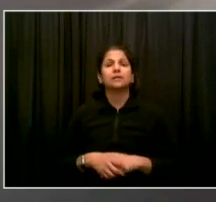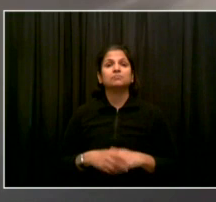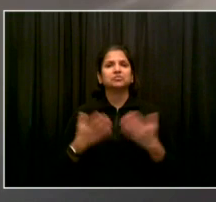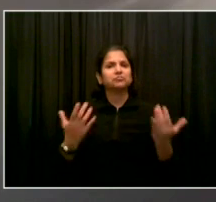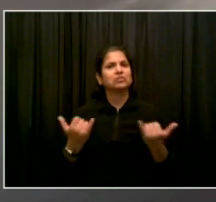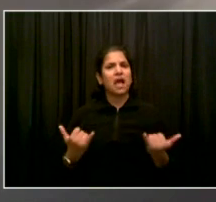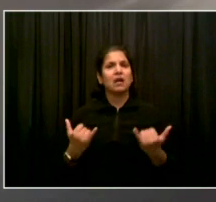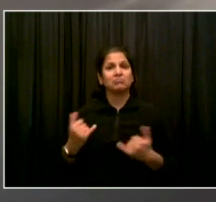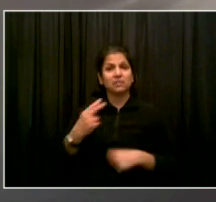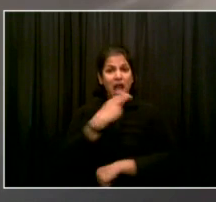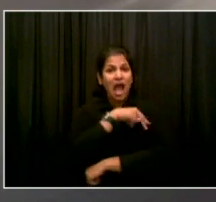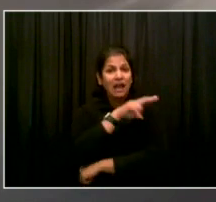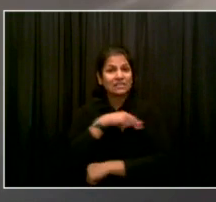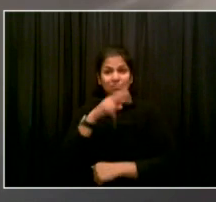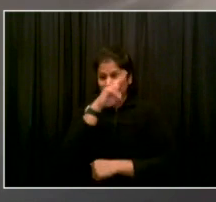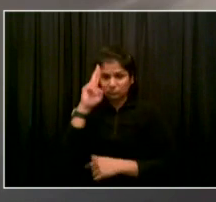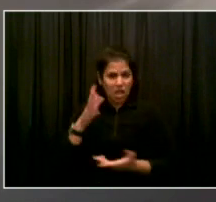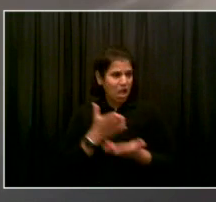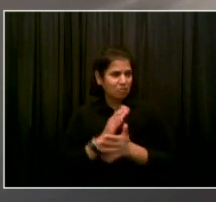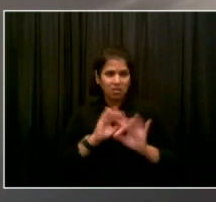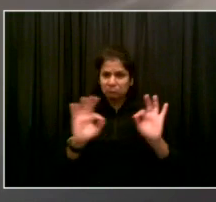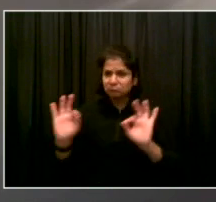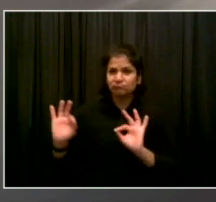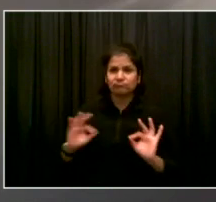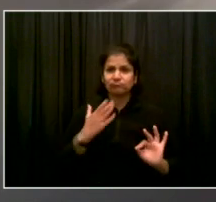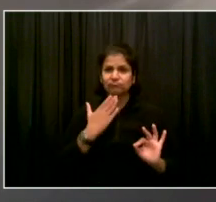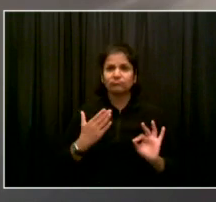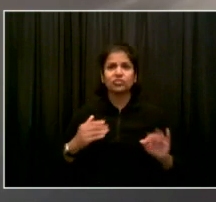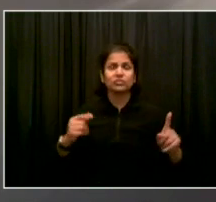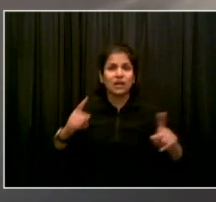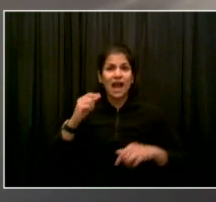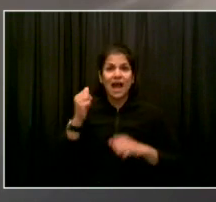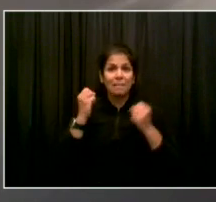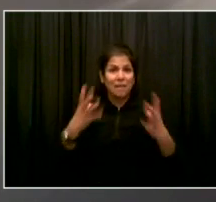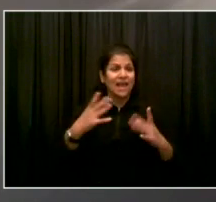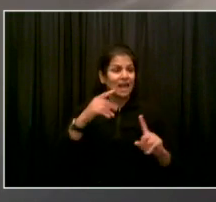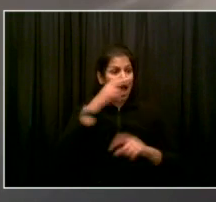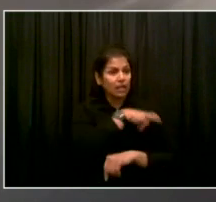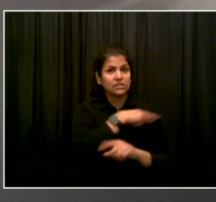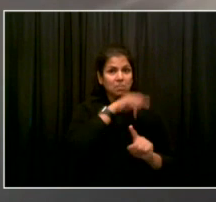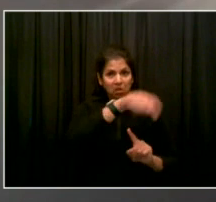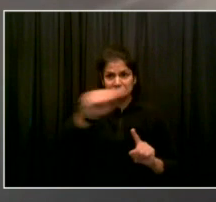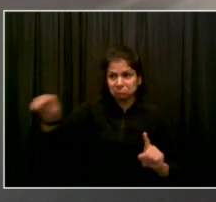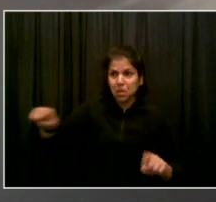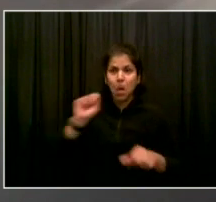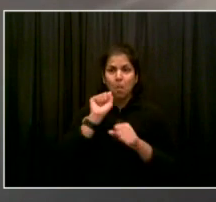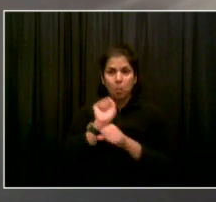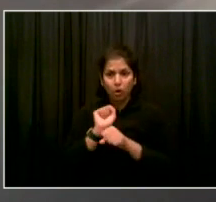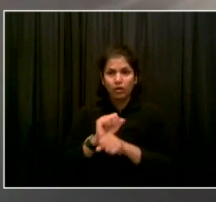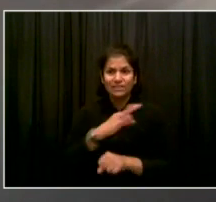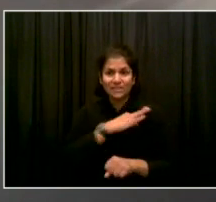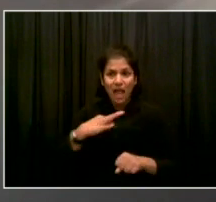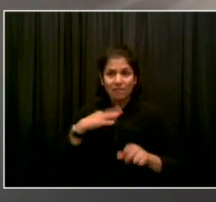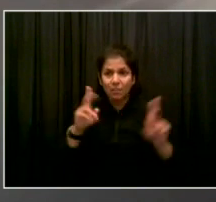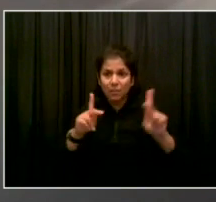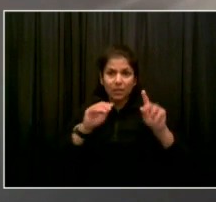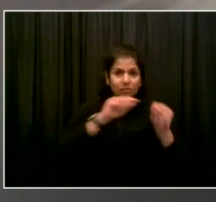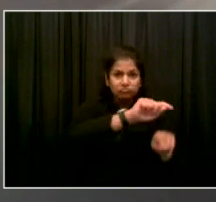enough staffing at all our hospitals. We are using overtime. We are bringing in registry staff